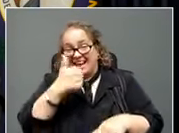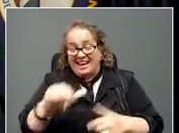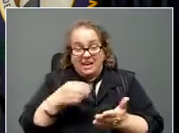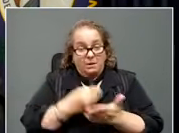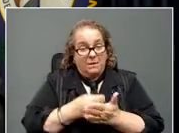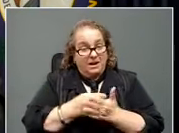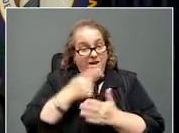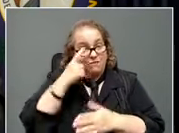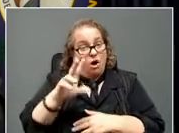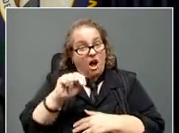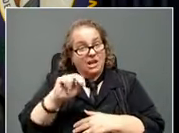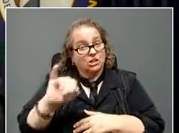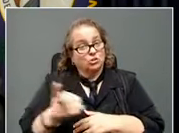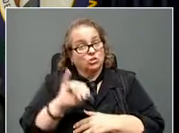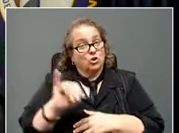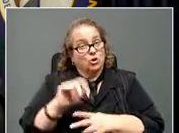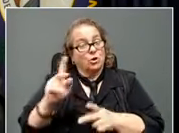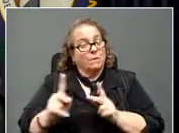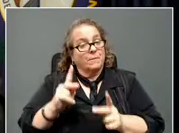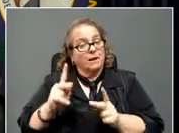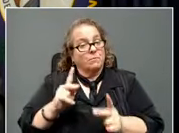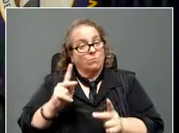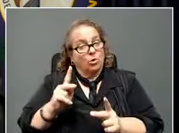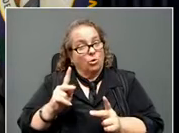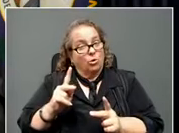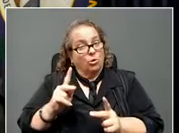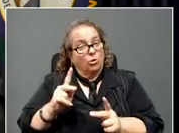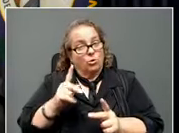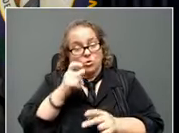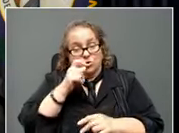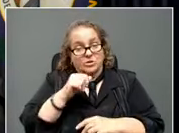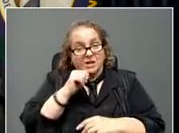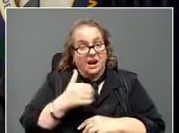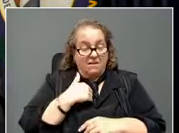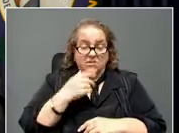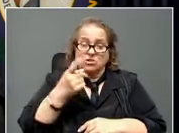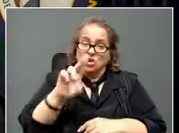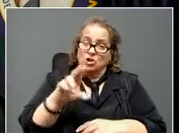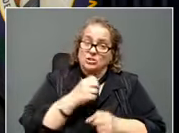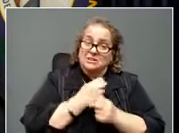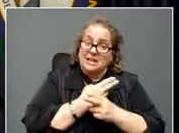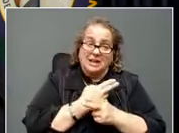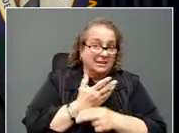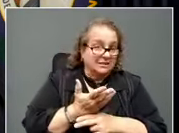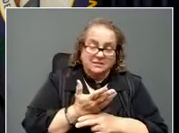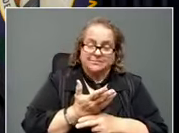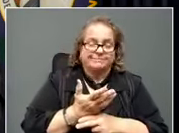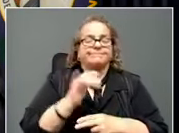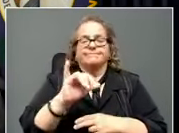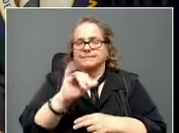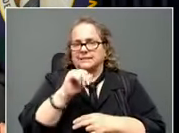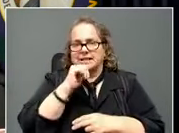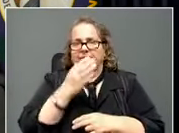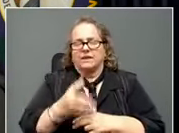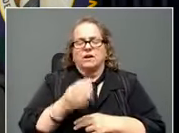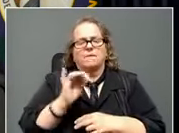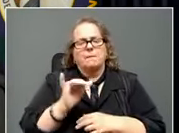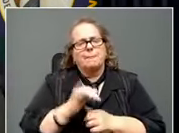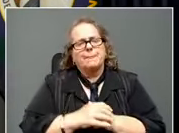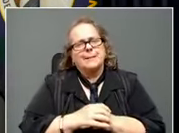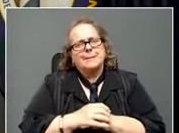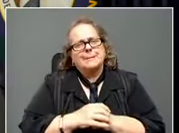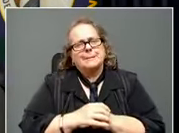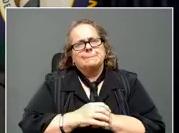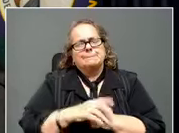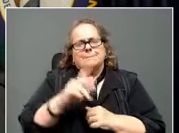That's a good question. Let's go over to Dr. Stack, if we still have him. Nope, we don't have him on the line. Karen, I know that